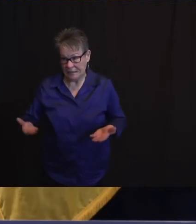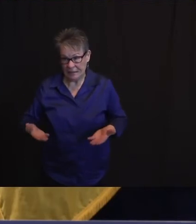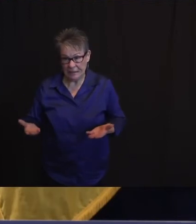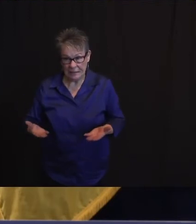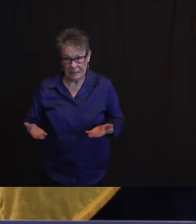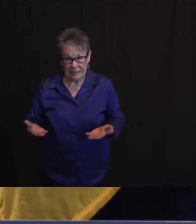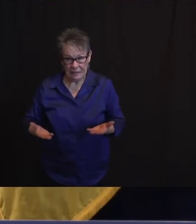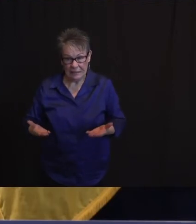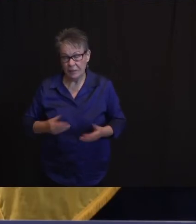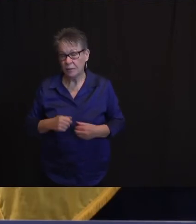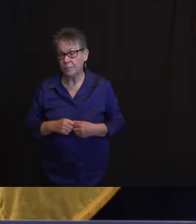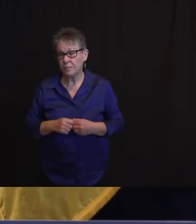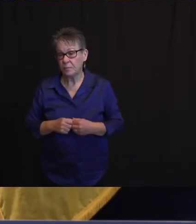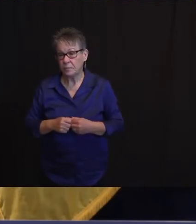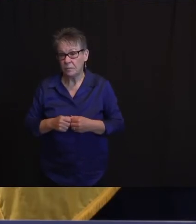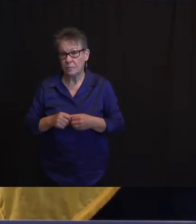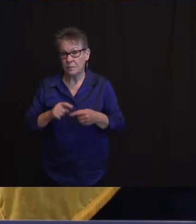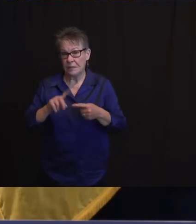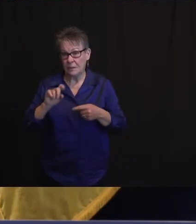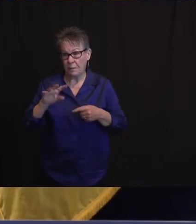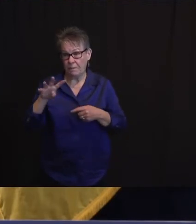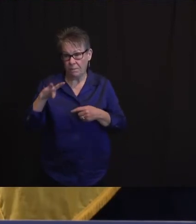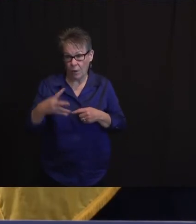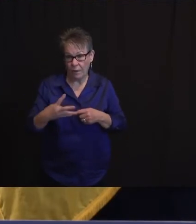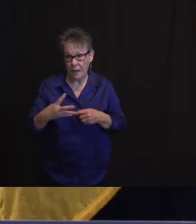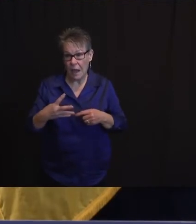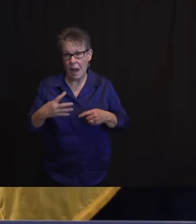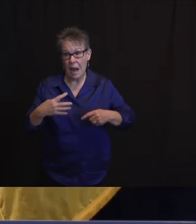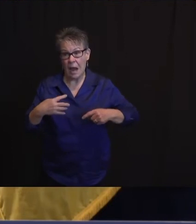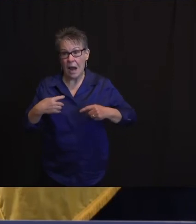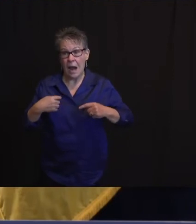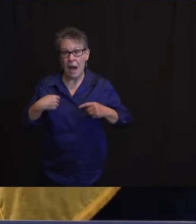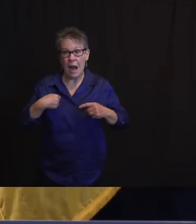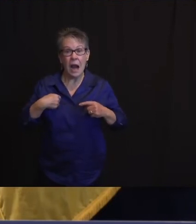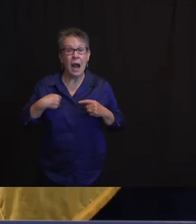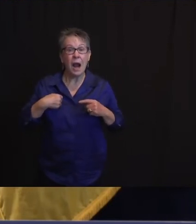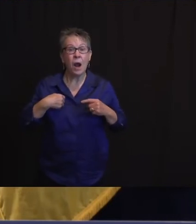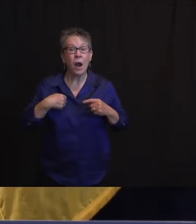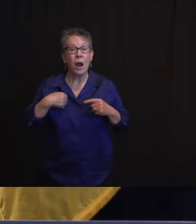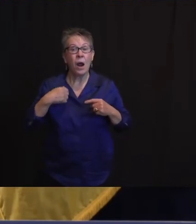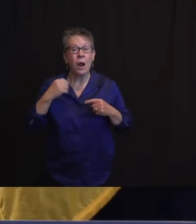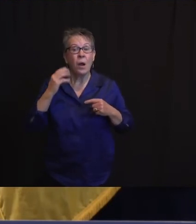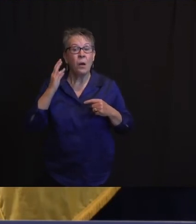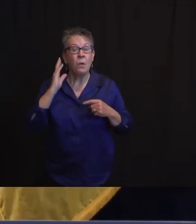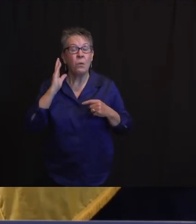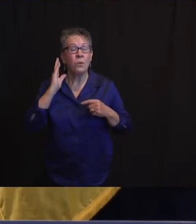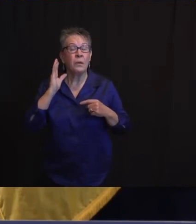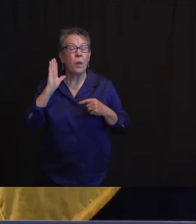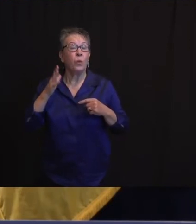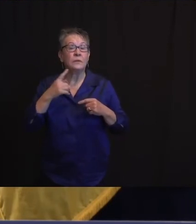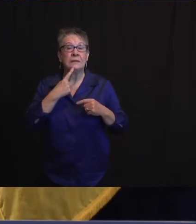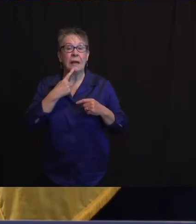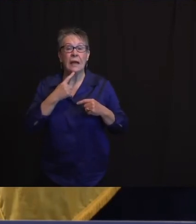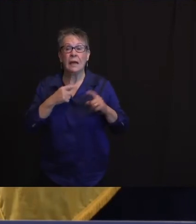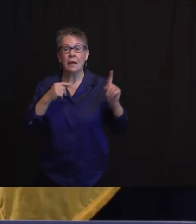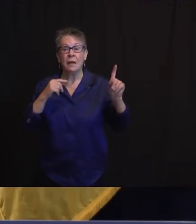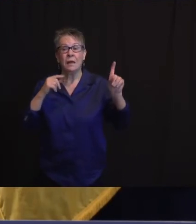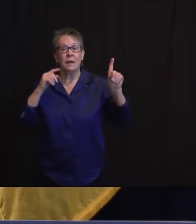we expect, we would have told you what the feds were telling us, and it turns out that would have been wrong.